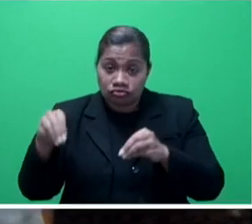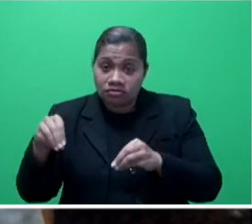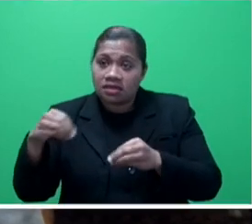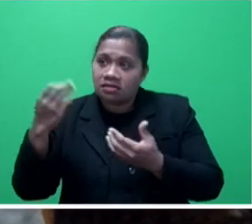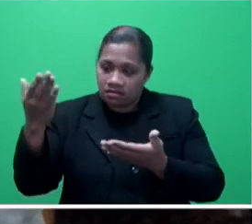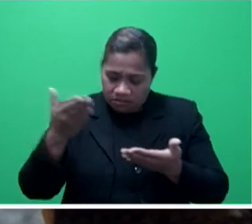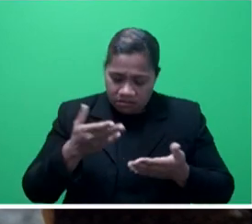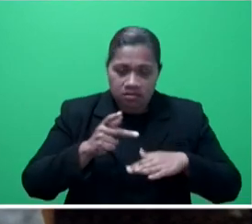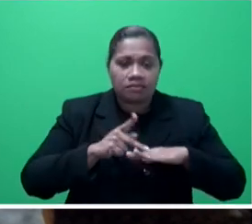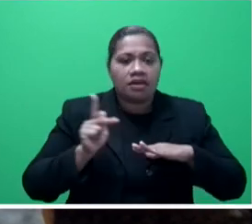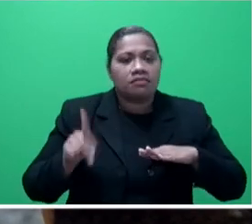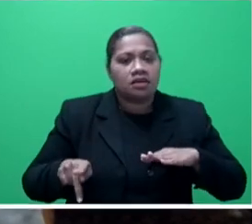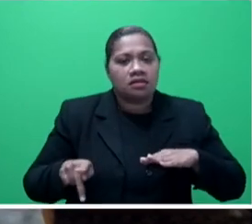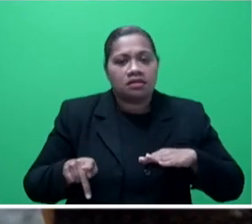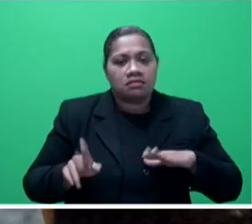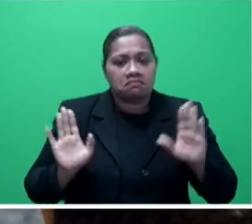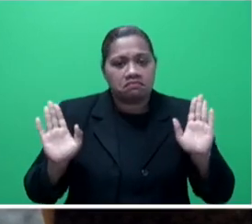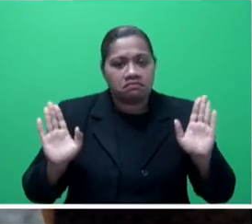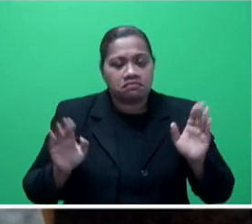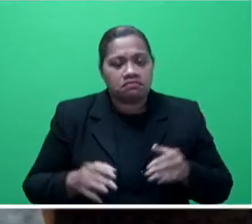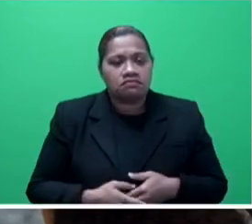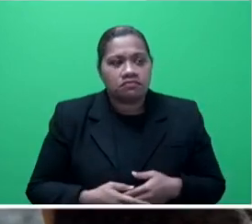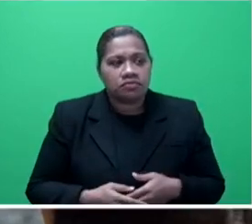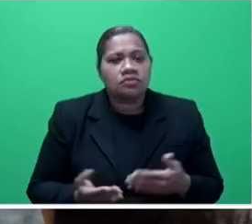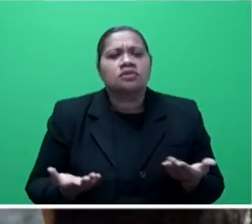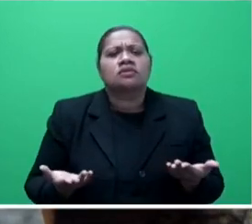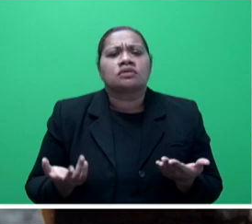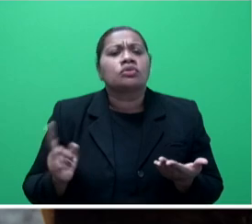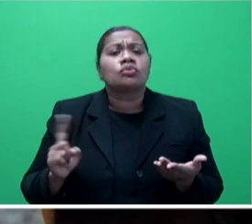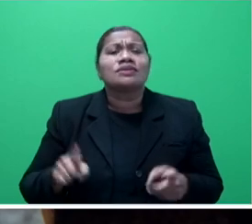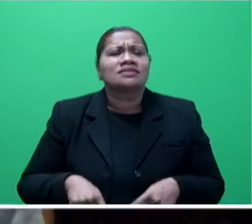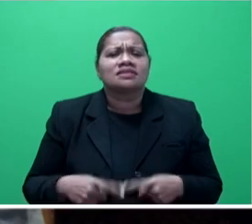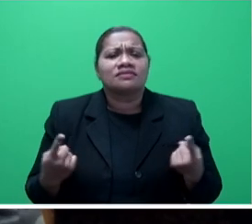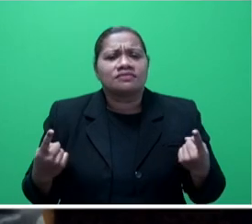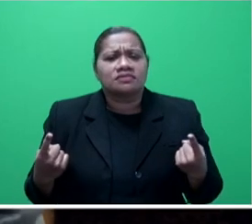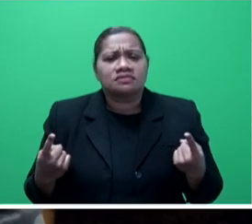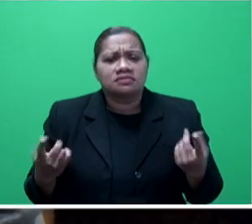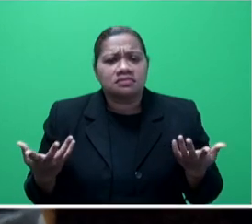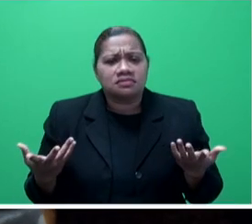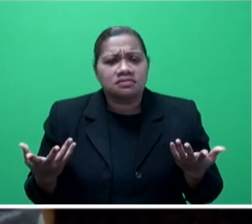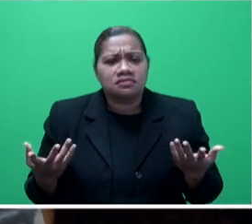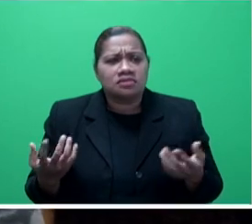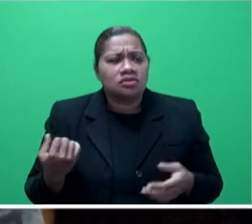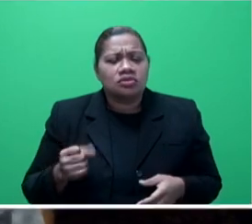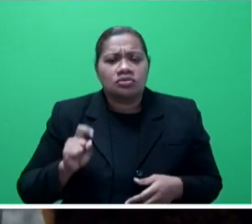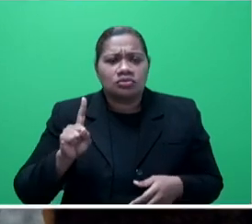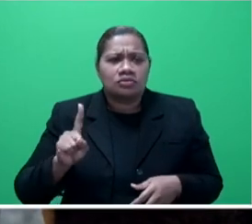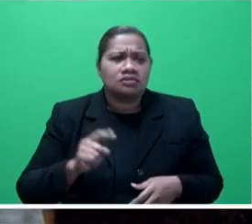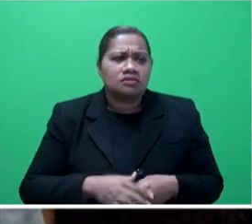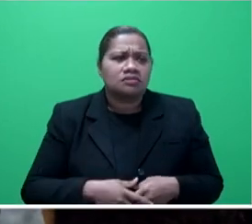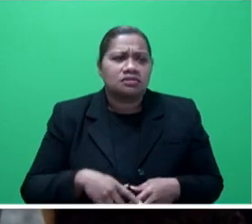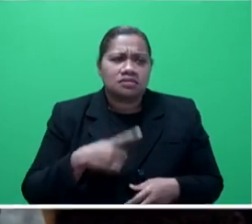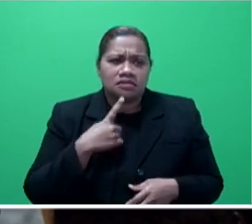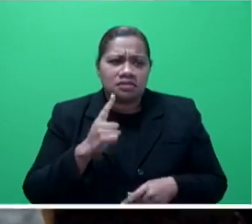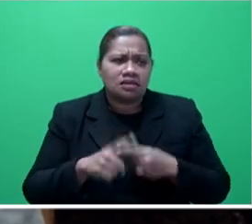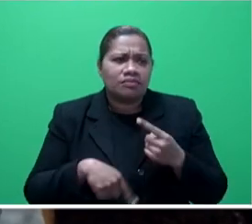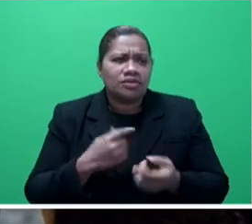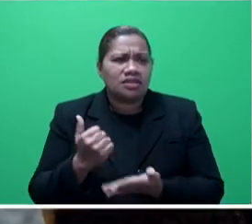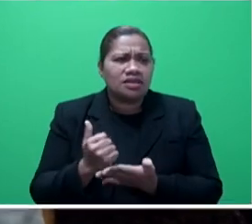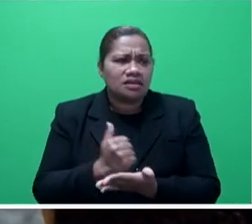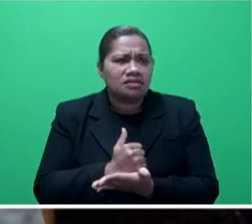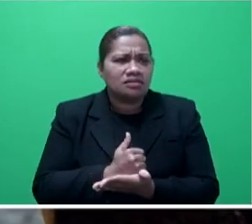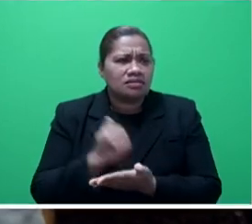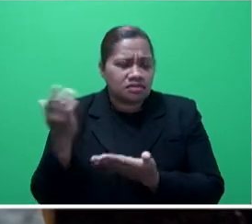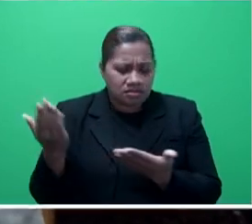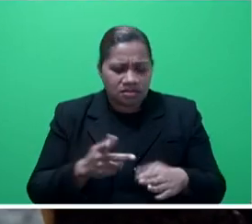missed that point. So what is the difference between that? Nobody's saying that the accounts won't be tabled in Parliament. The accounts will be